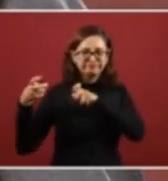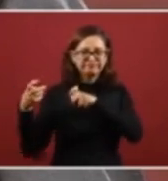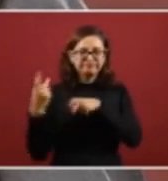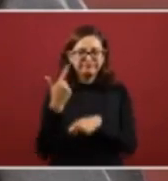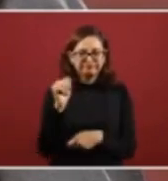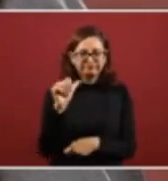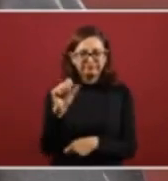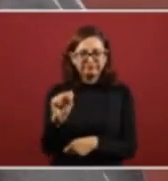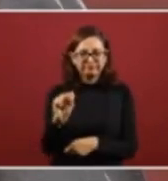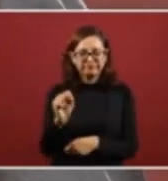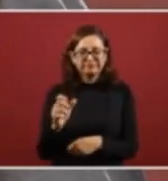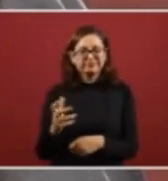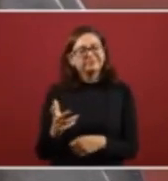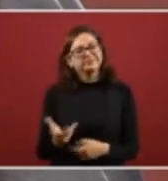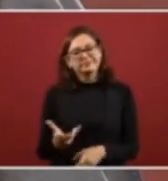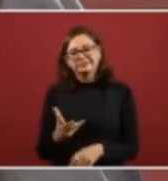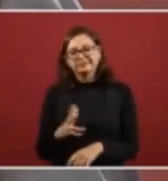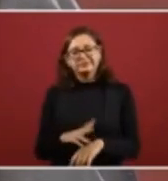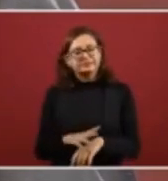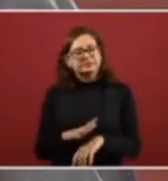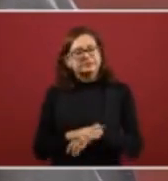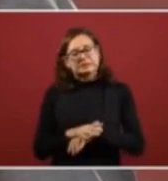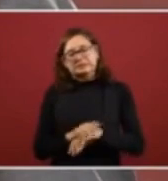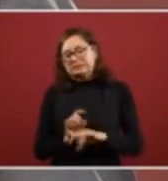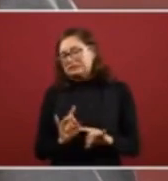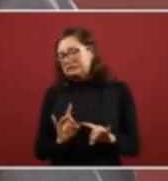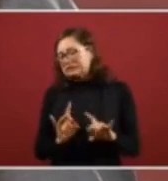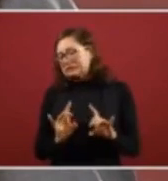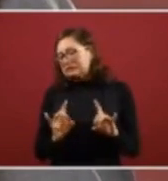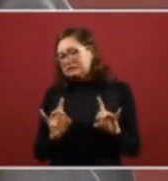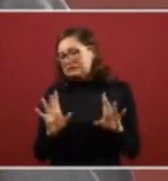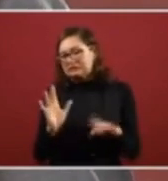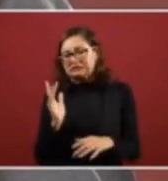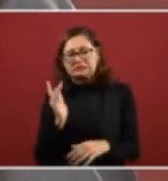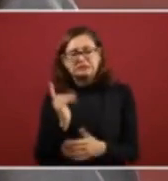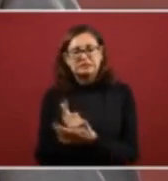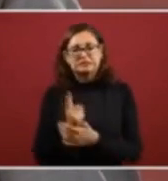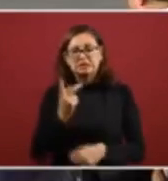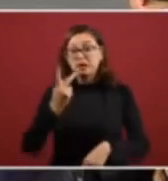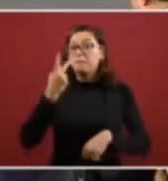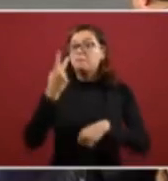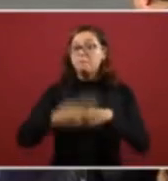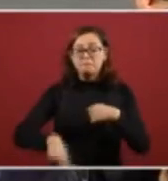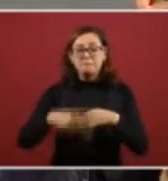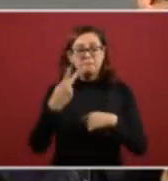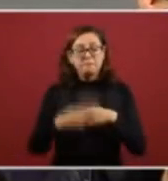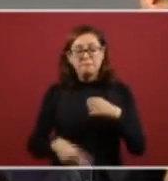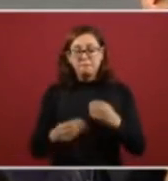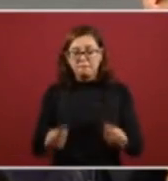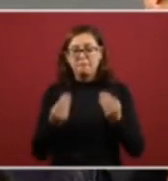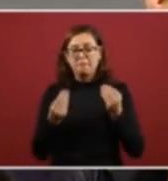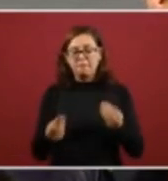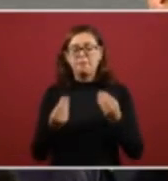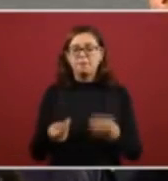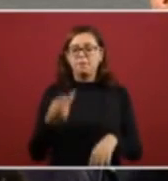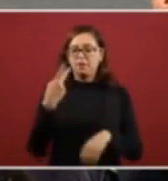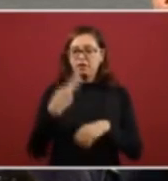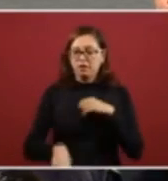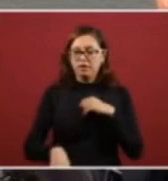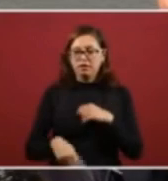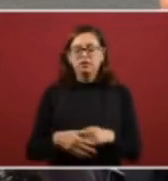thievery of gas. Porque se trata de algo mucho, mucho, muy peligroso, because it has something to do with something very,